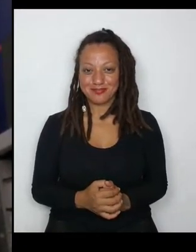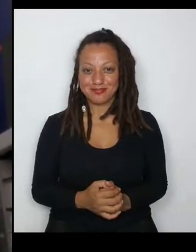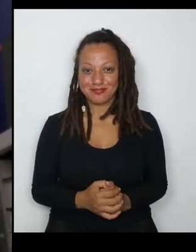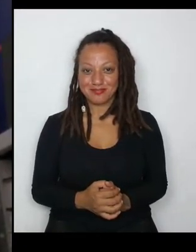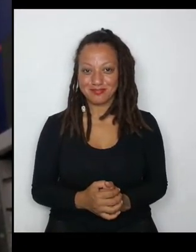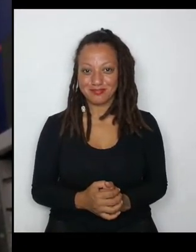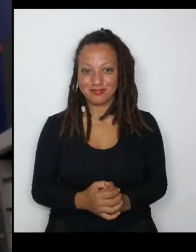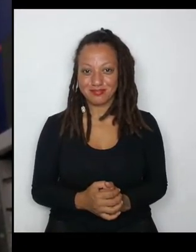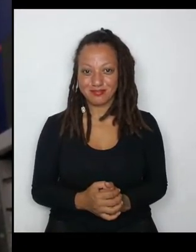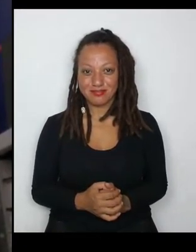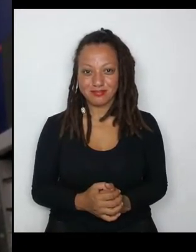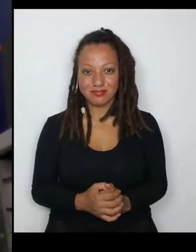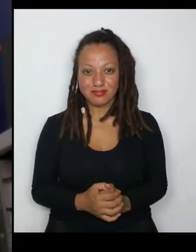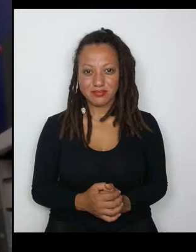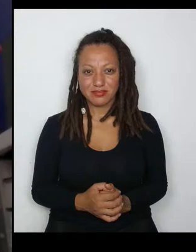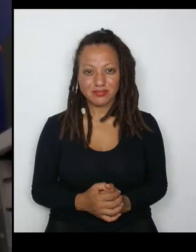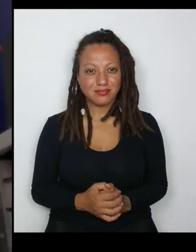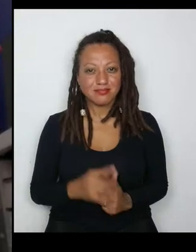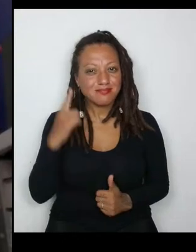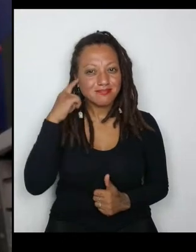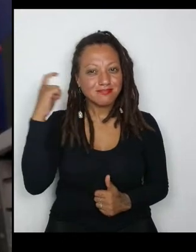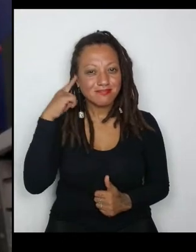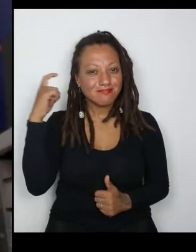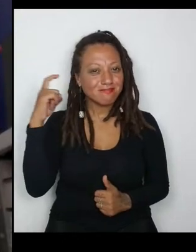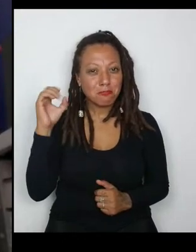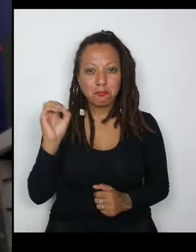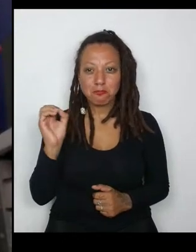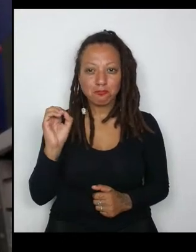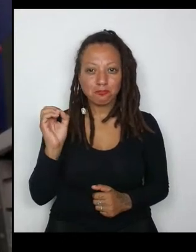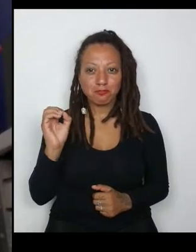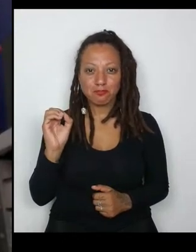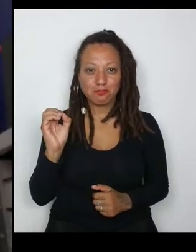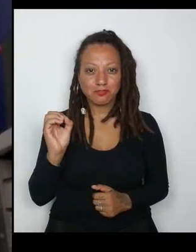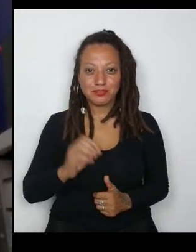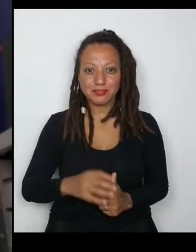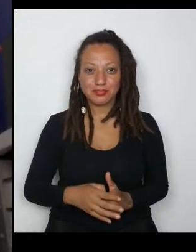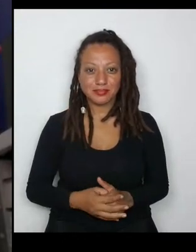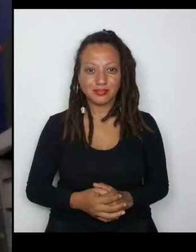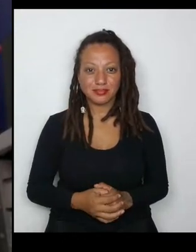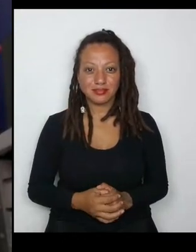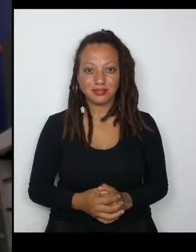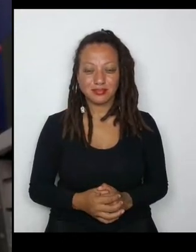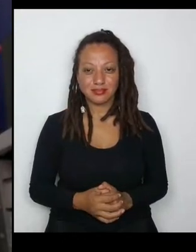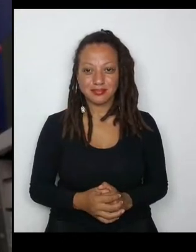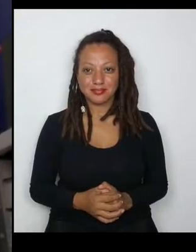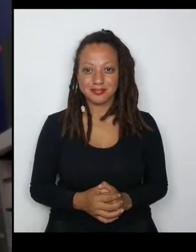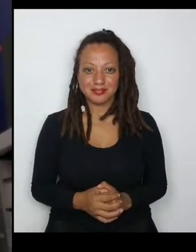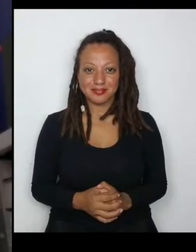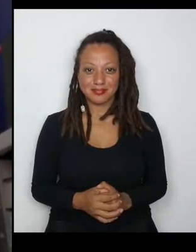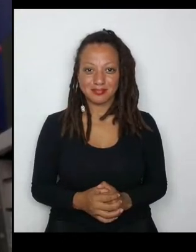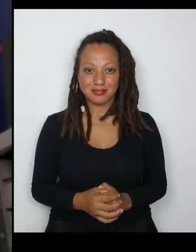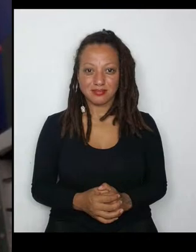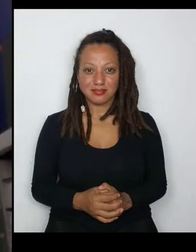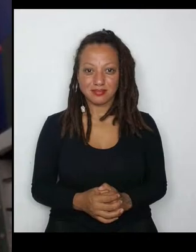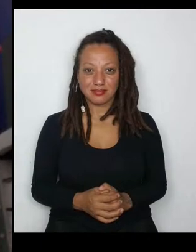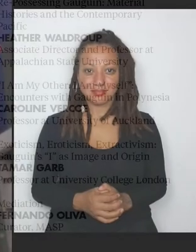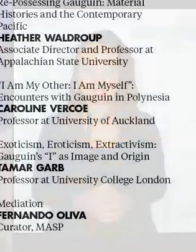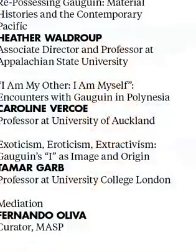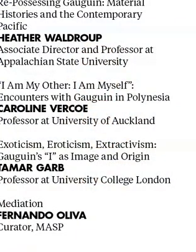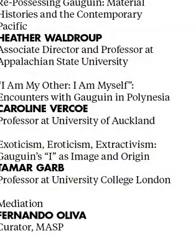and i would also like to thank the production team that's here with us today making our seminar possible